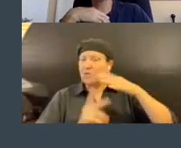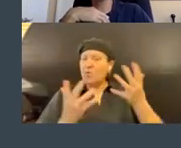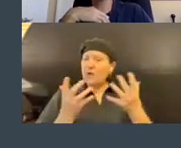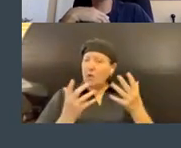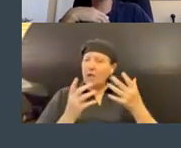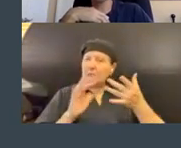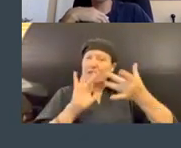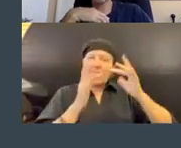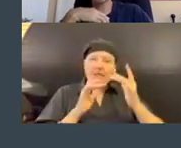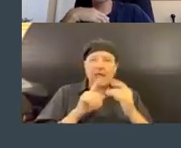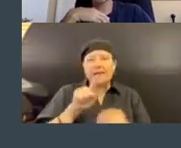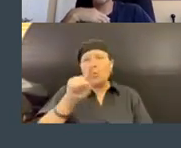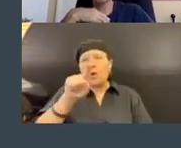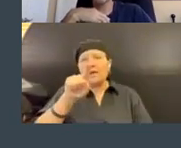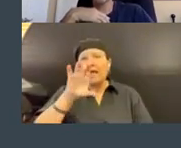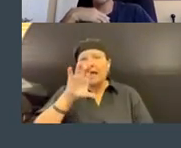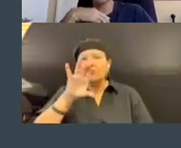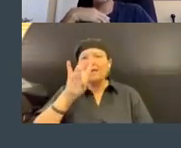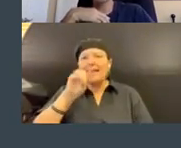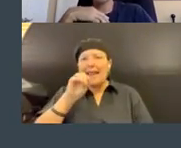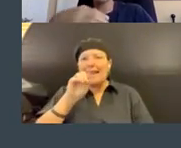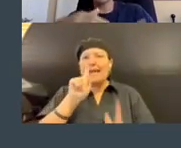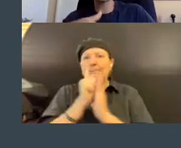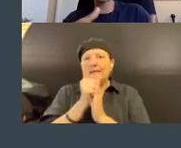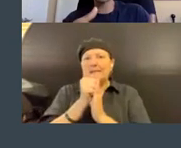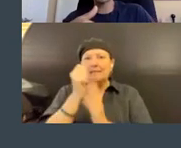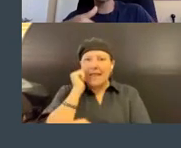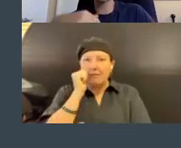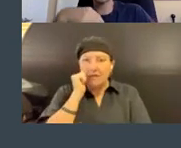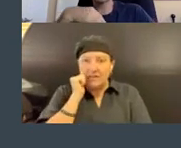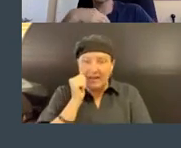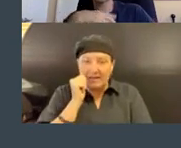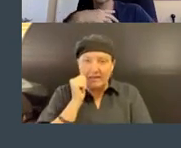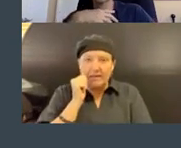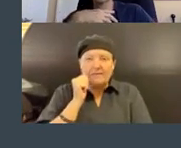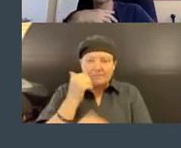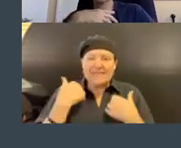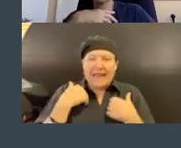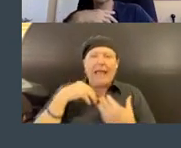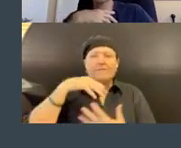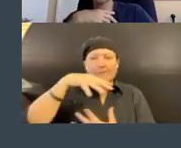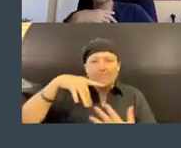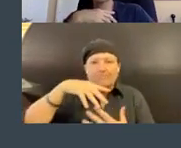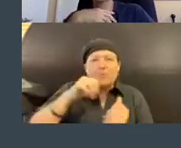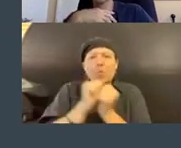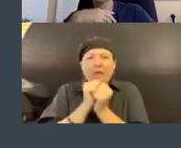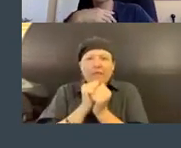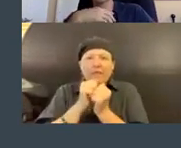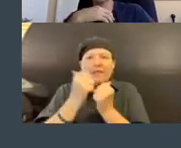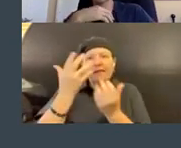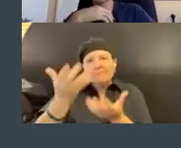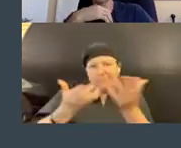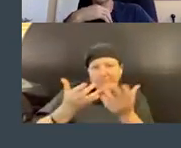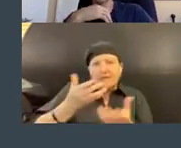about 180 minutes a day, where they're having some interaction with the teachers. And then we have our second to